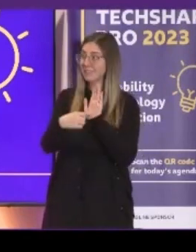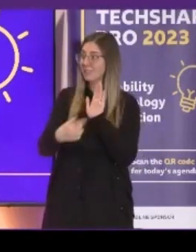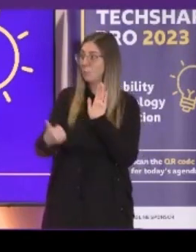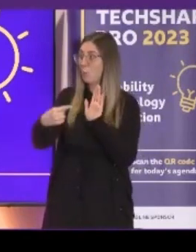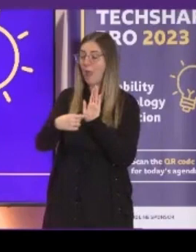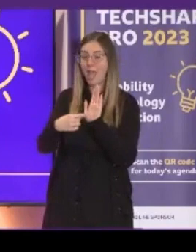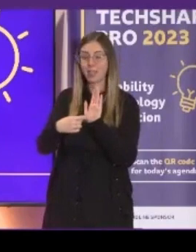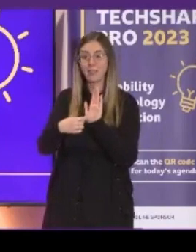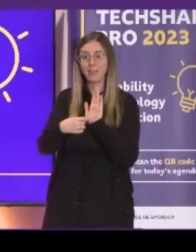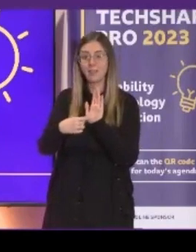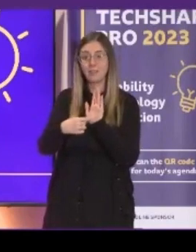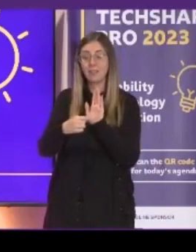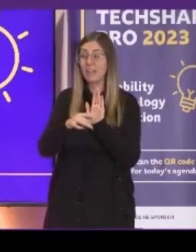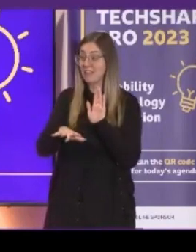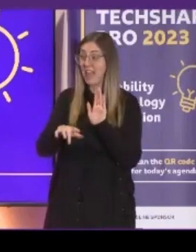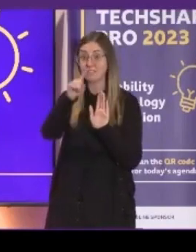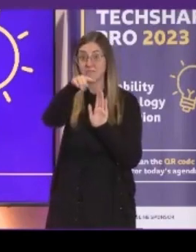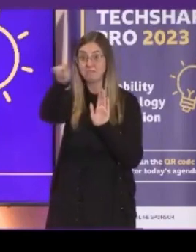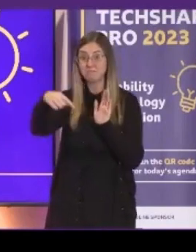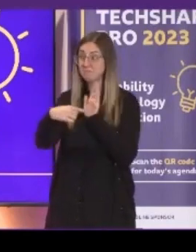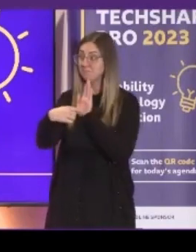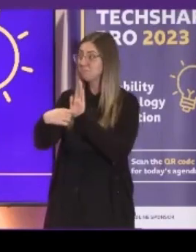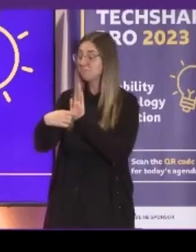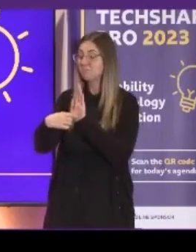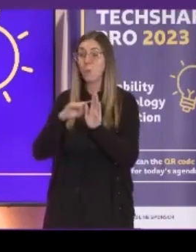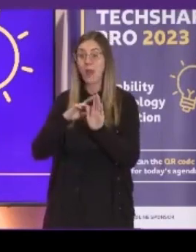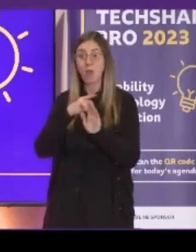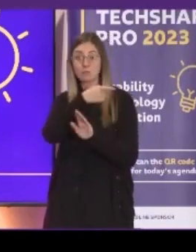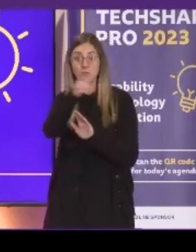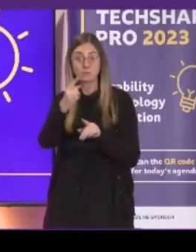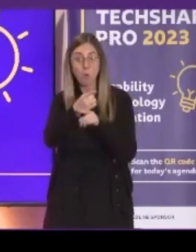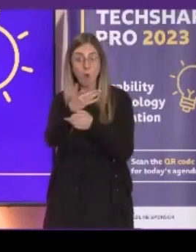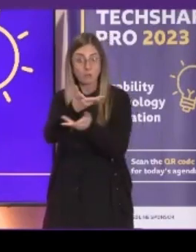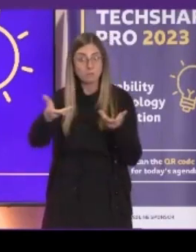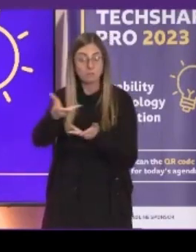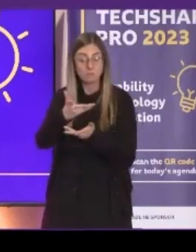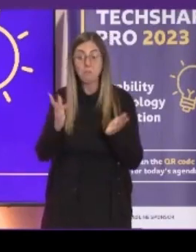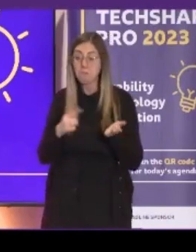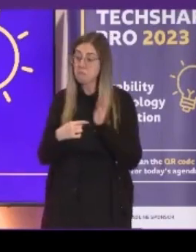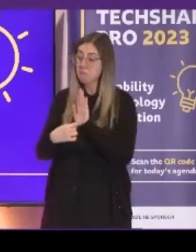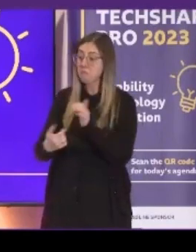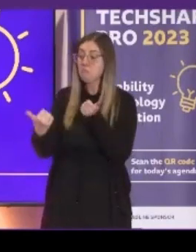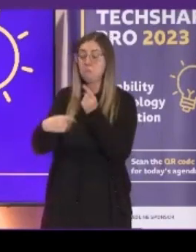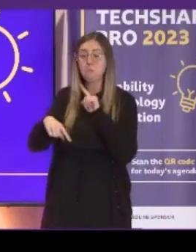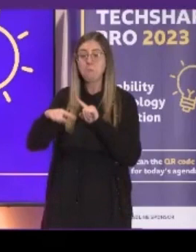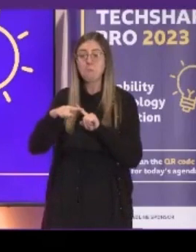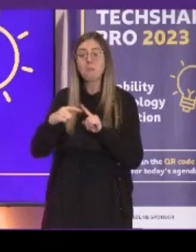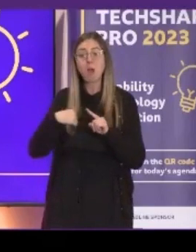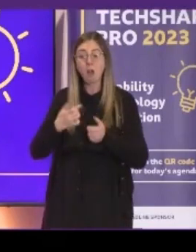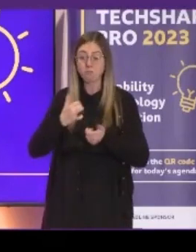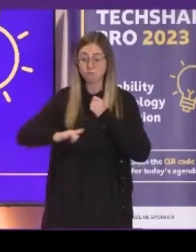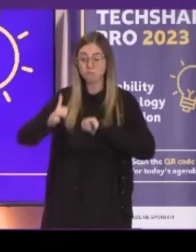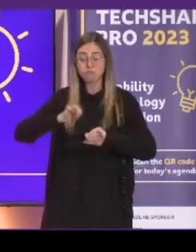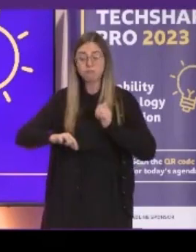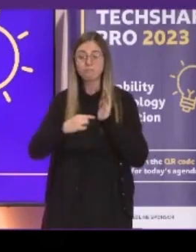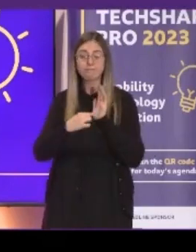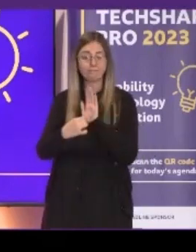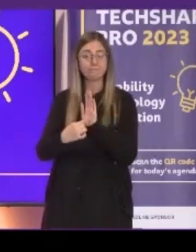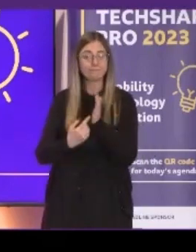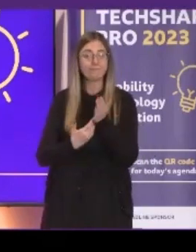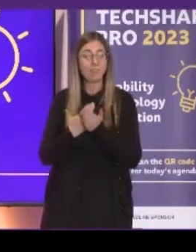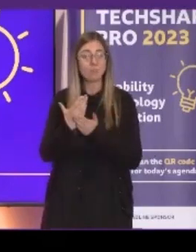well for organisations like HSBC and so on, goes a long way in assuring our credentials in what we're saying through